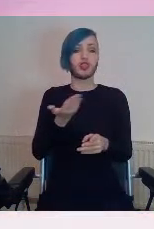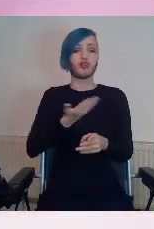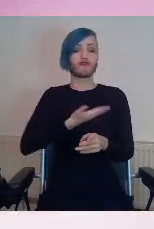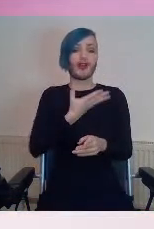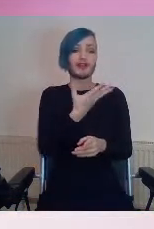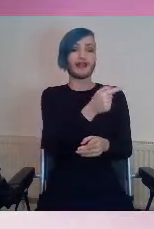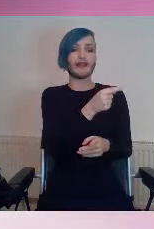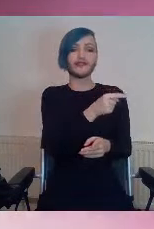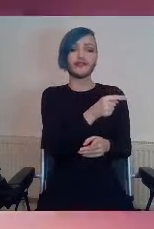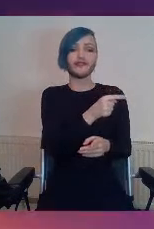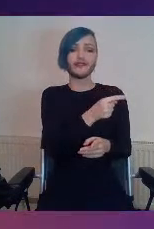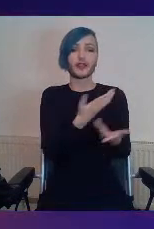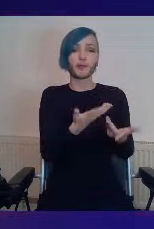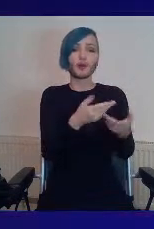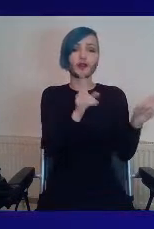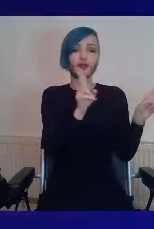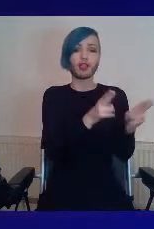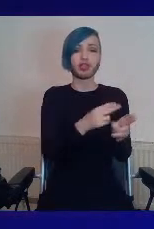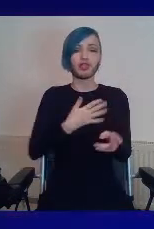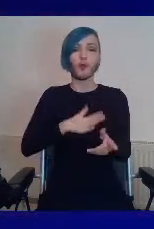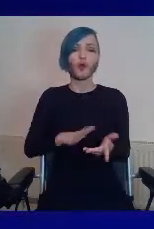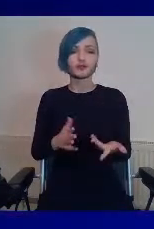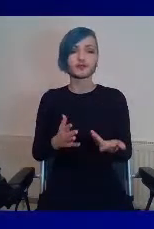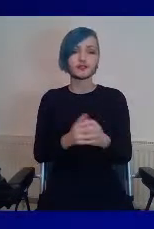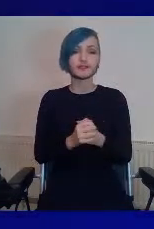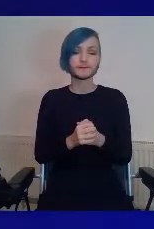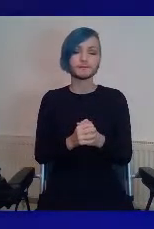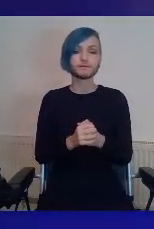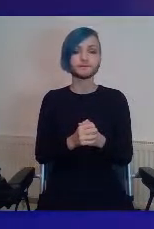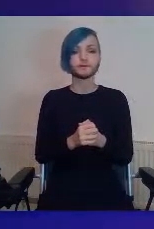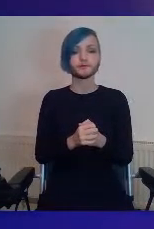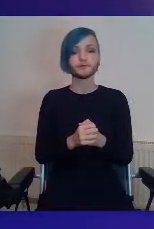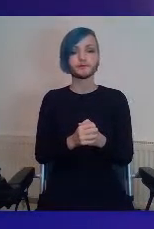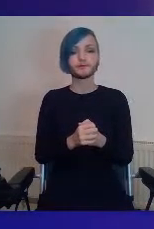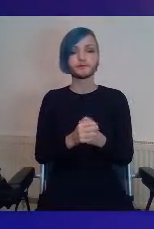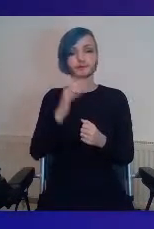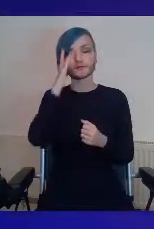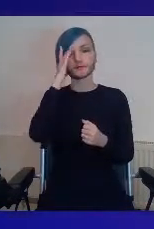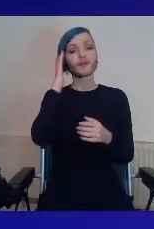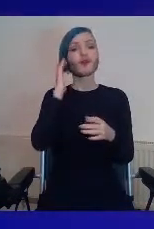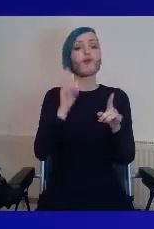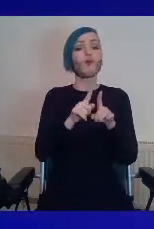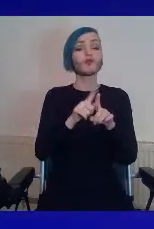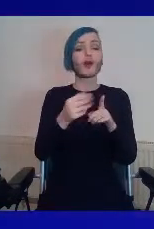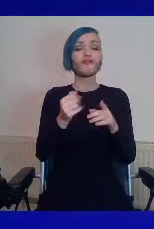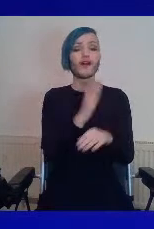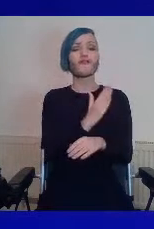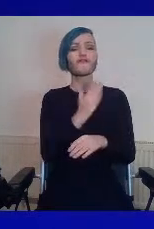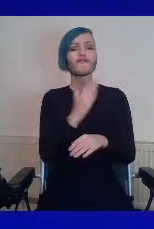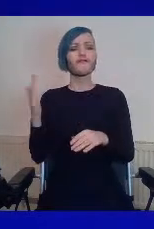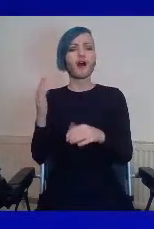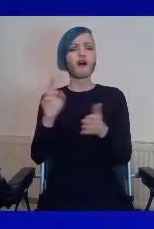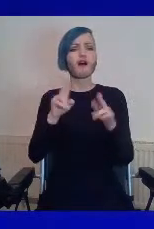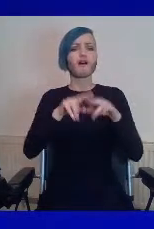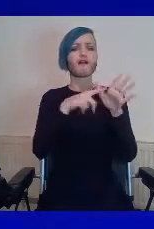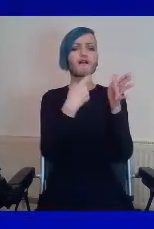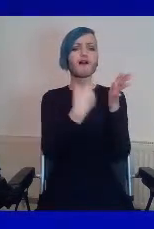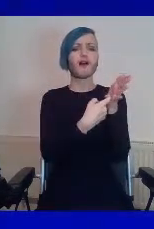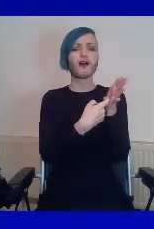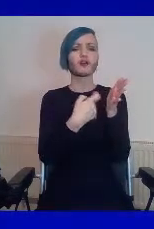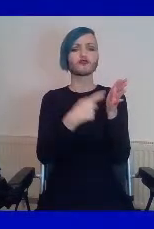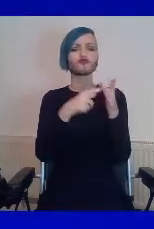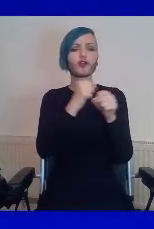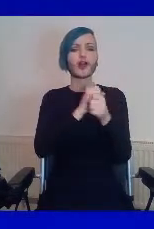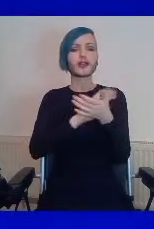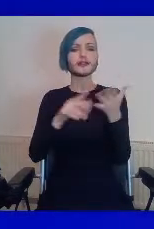community. And on another hand, we have far rights, and far right sometimes doing dirty job